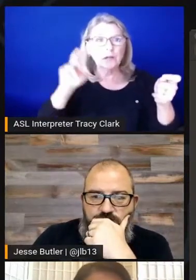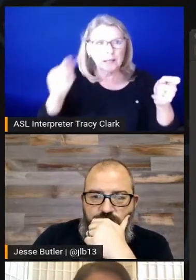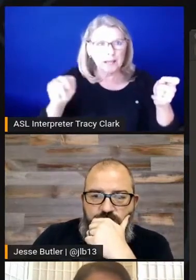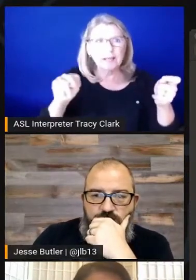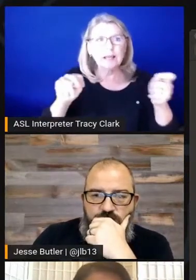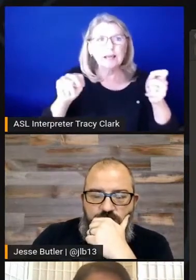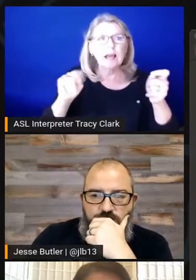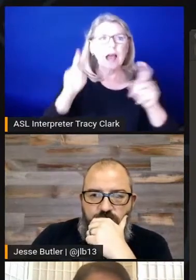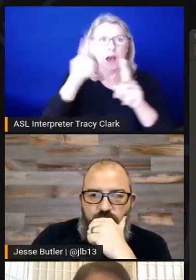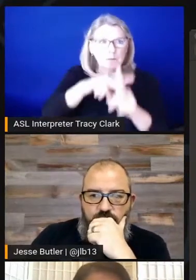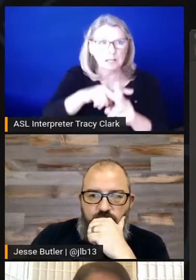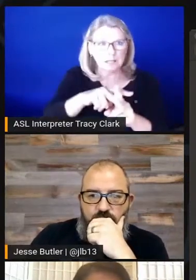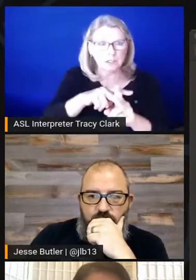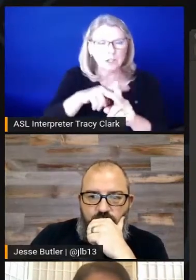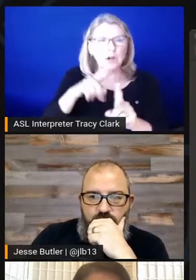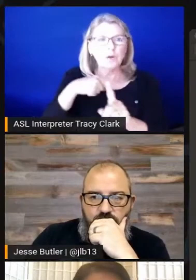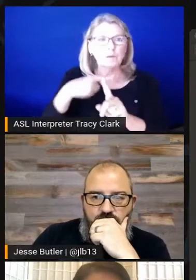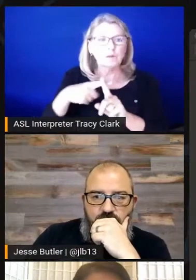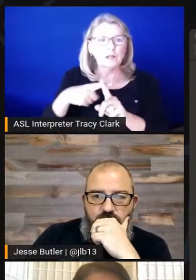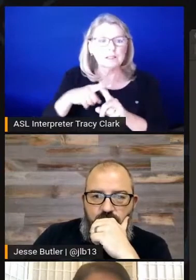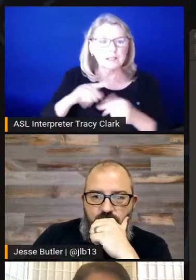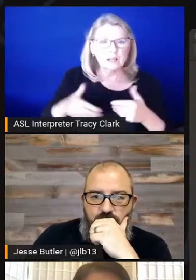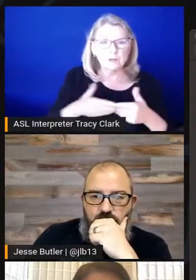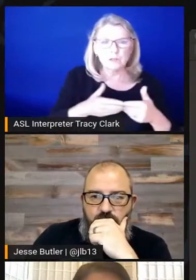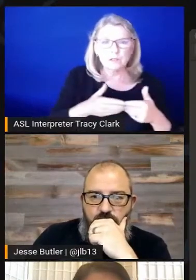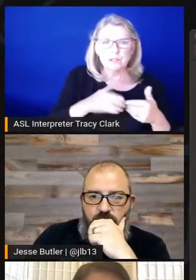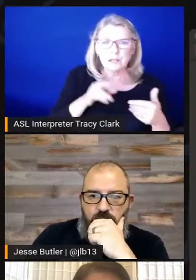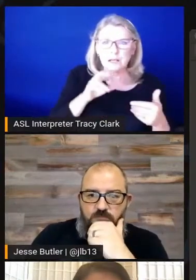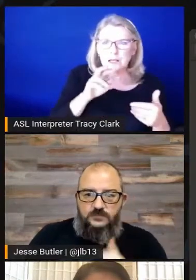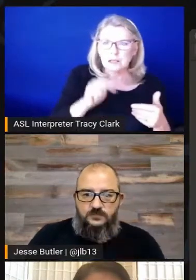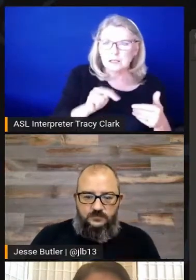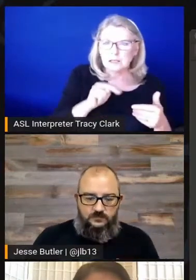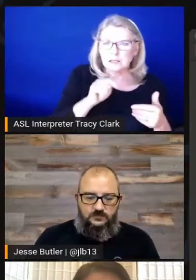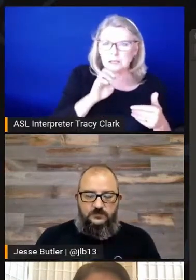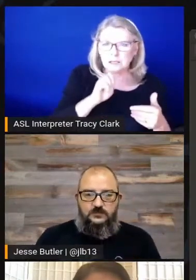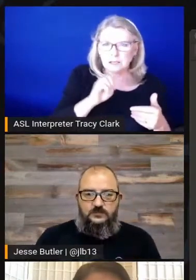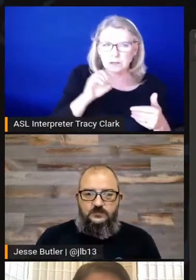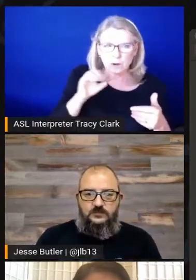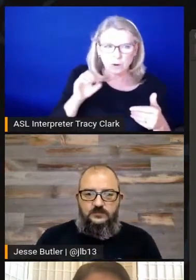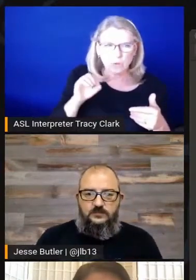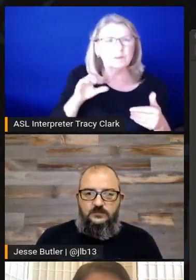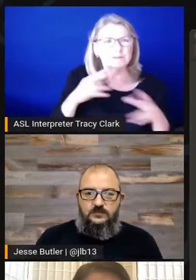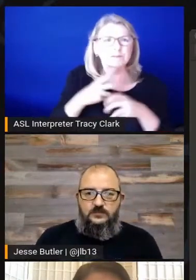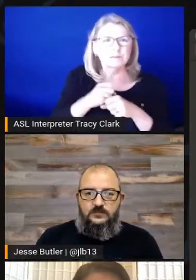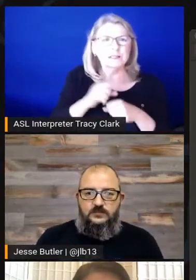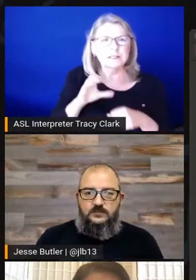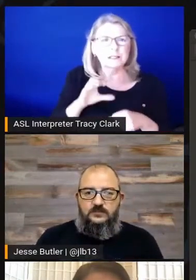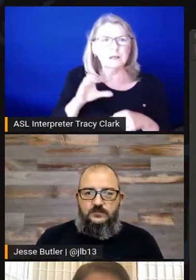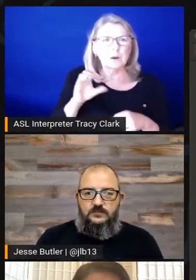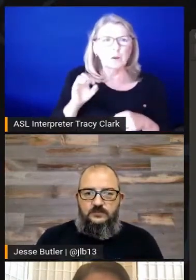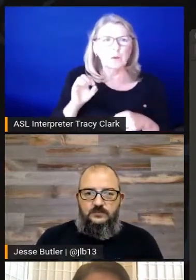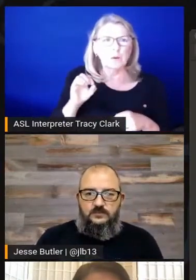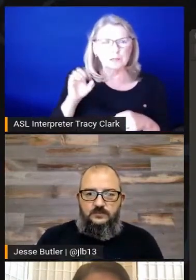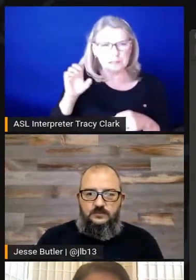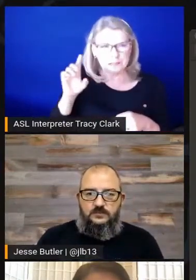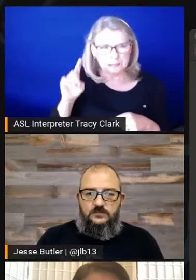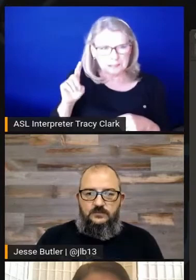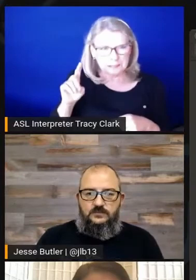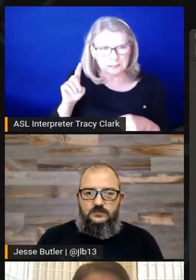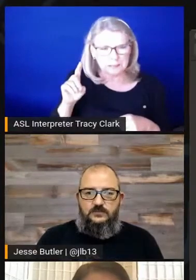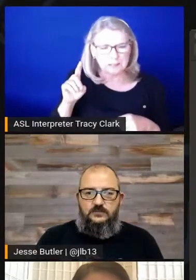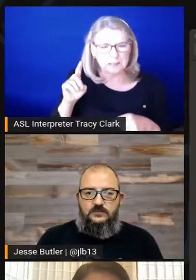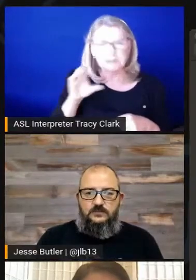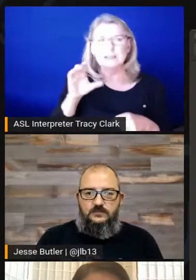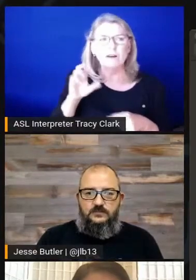also introduces new object types through custom resource definitions, or CRDs for short. And so in our case, the CRD is